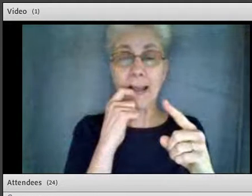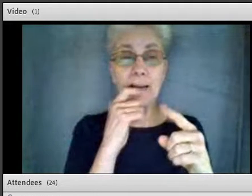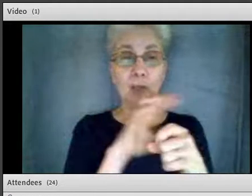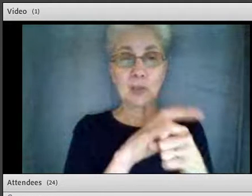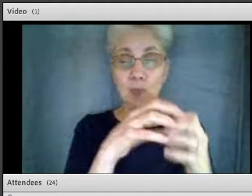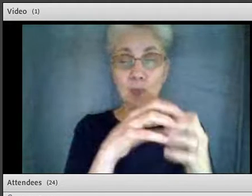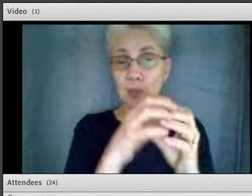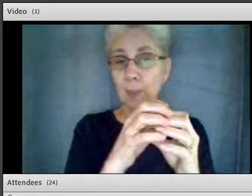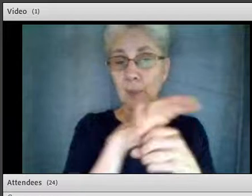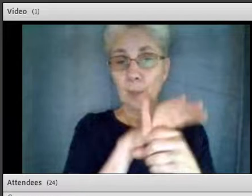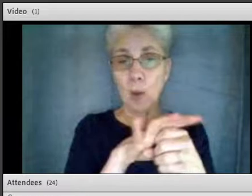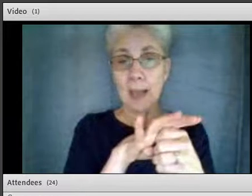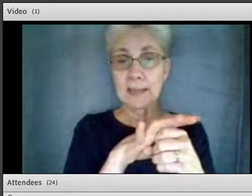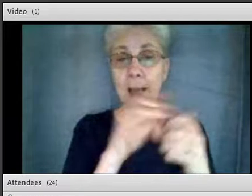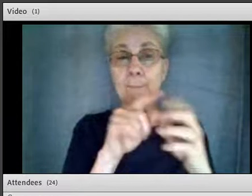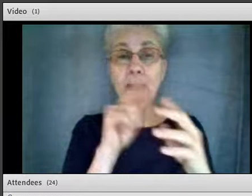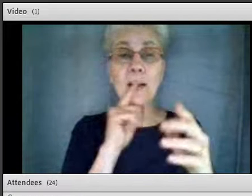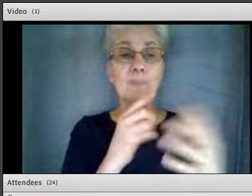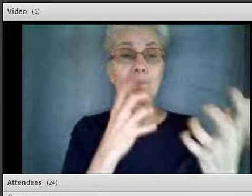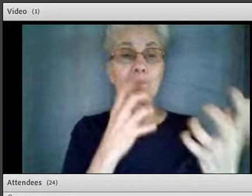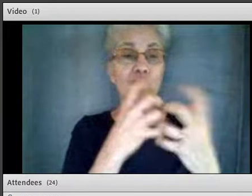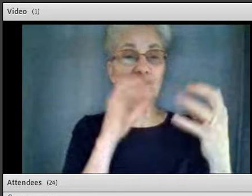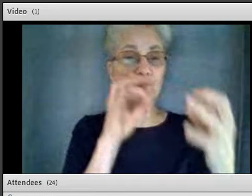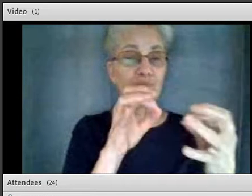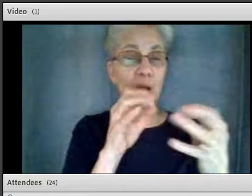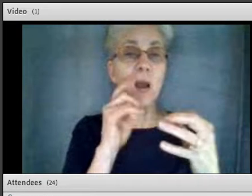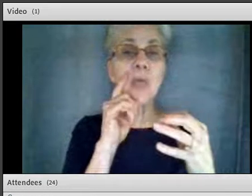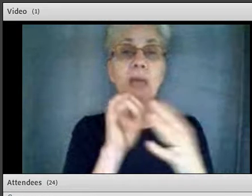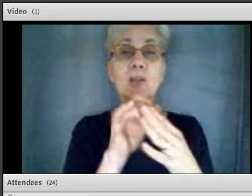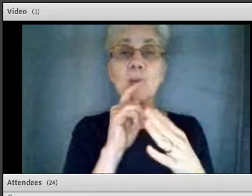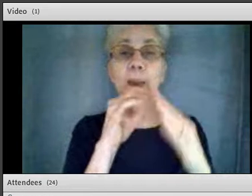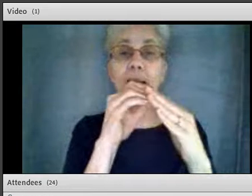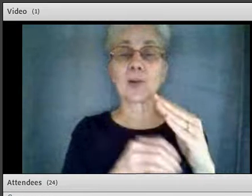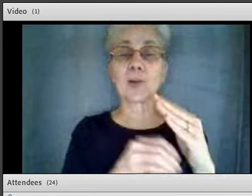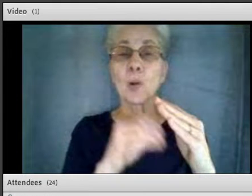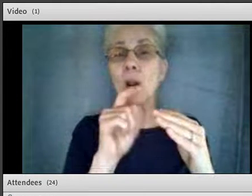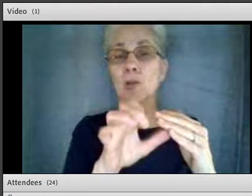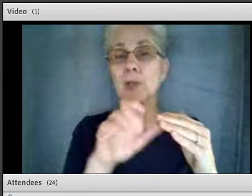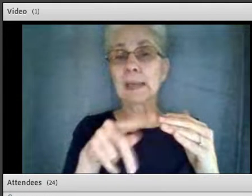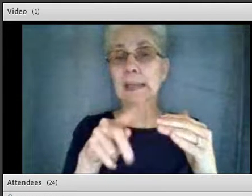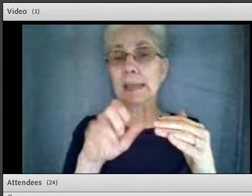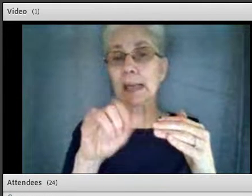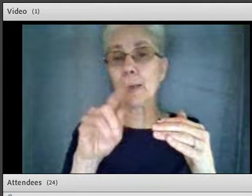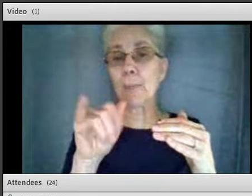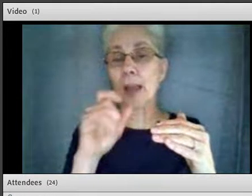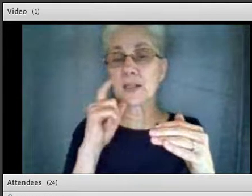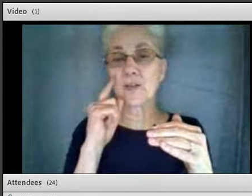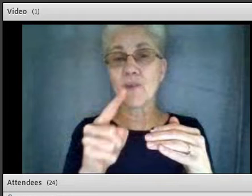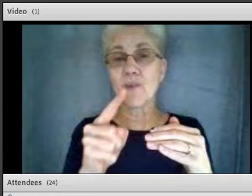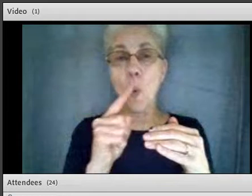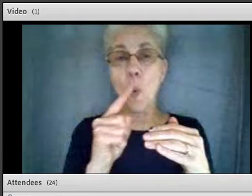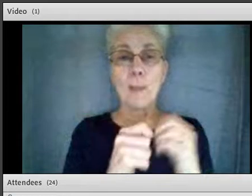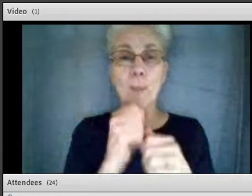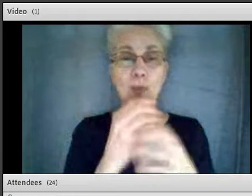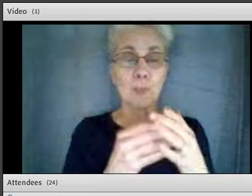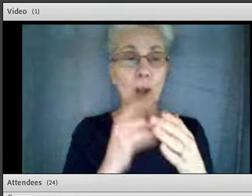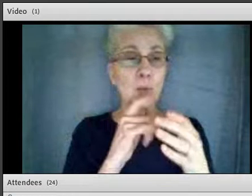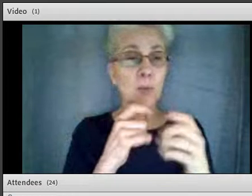they're appropriately sized. It should be under 100 kilobytes for an image for the most part. And you can have a giant image for your website under